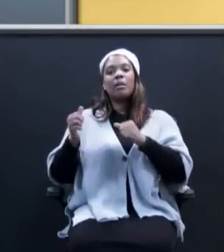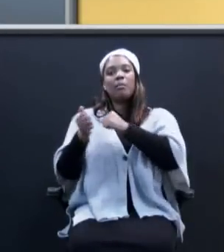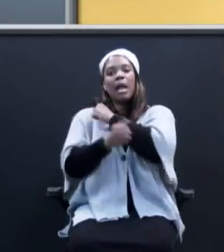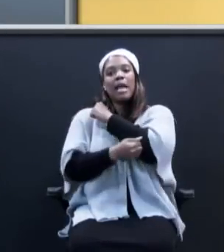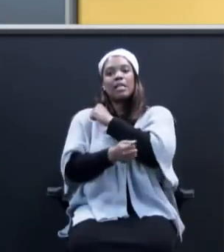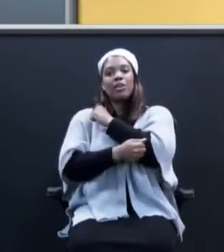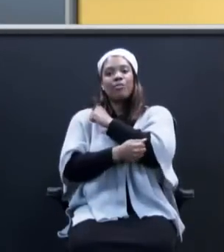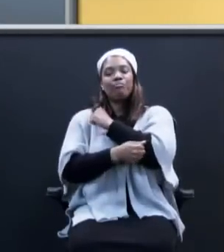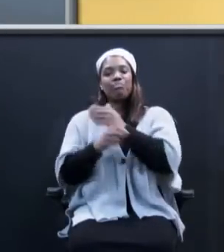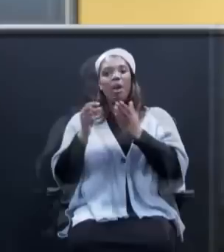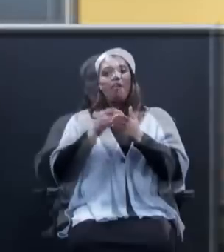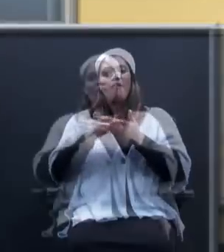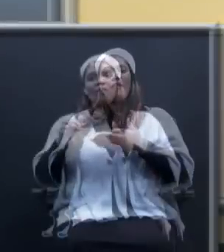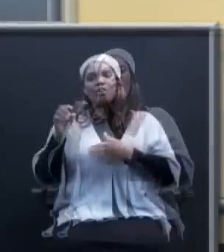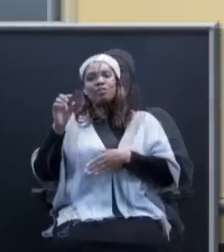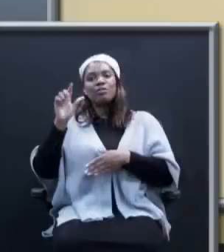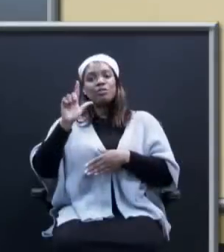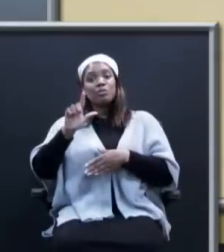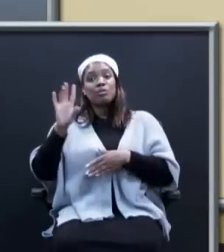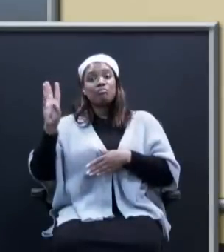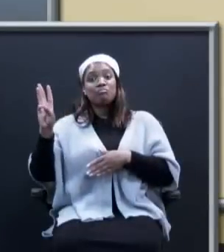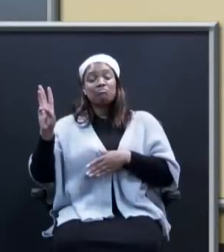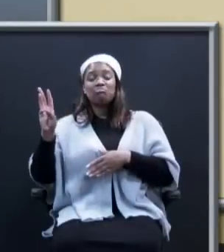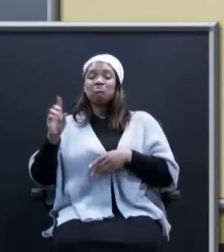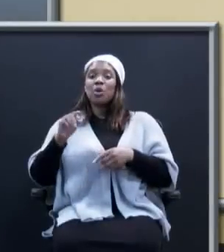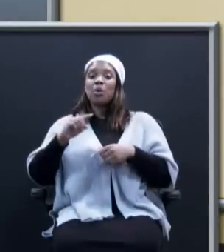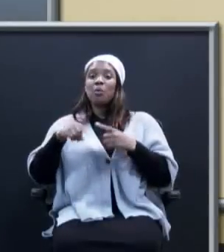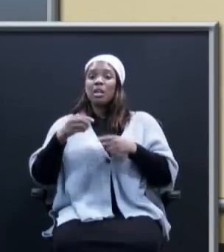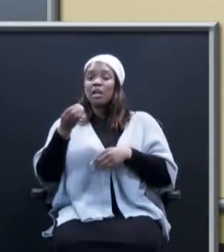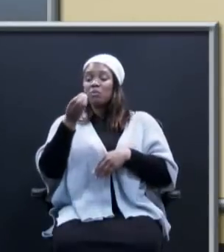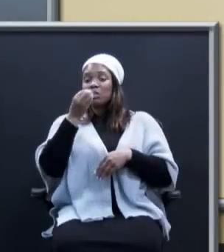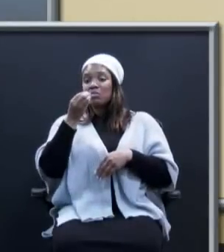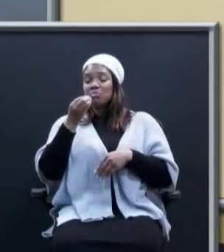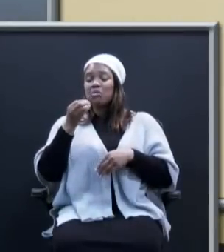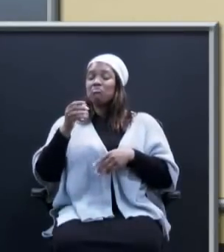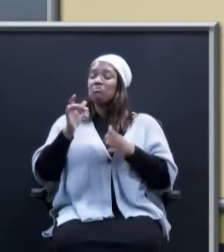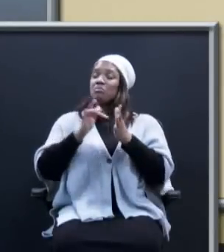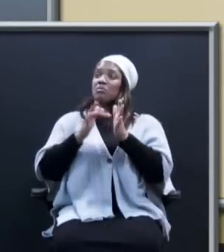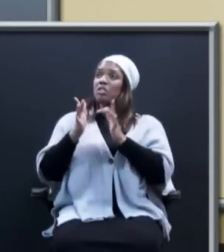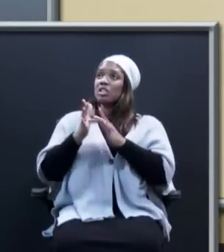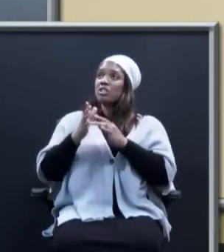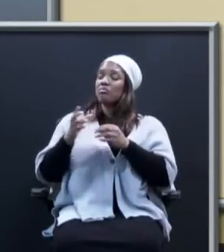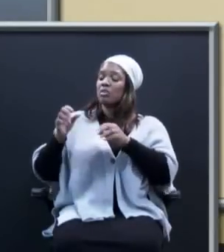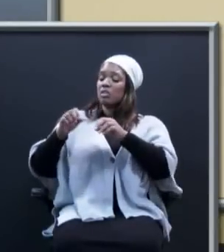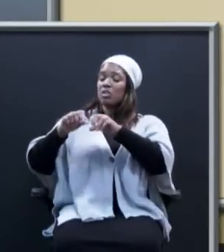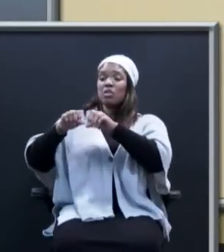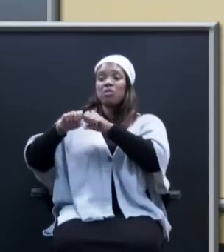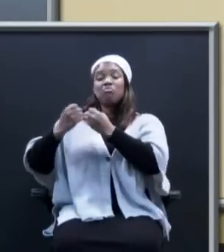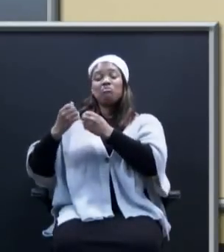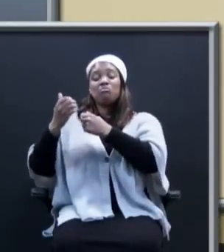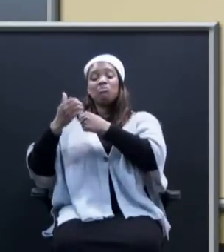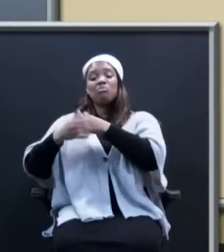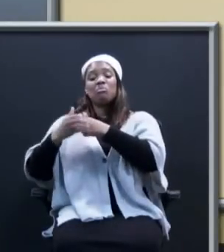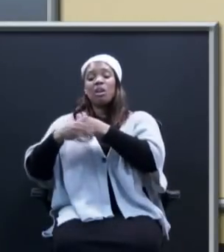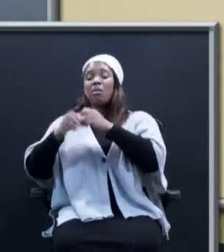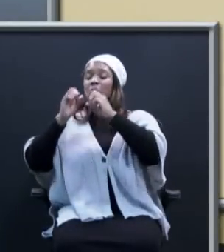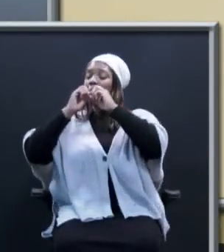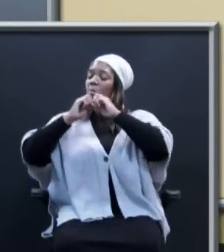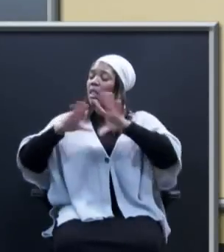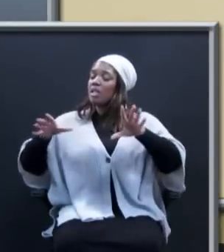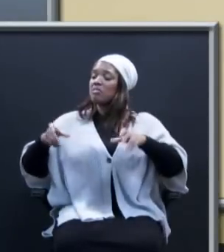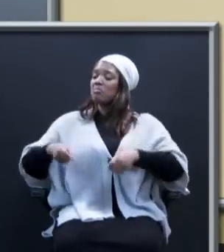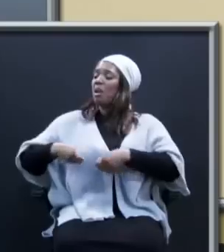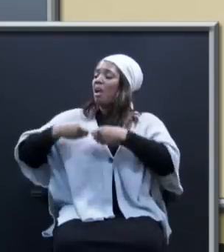Verse 26, and go ahead. And as they were eating, Jesus took bread and blessed it and broke it and gave it to the disciples. Uh-huh.